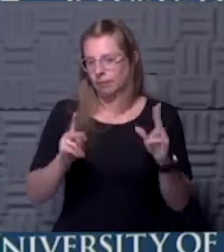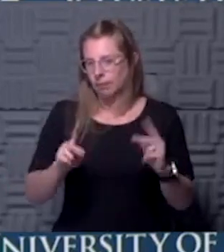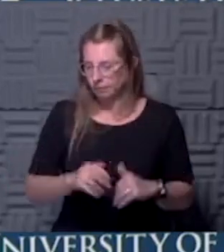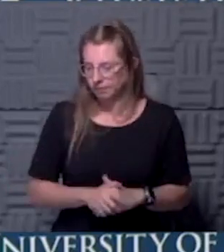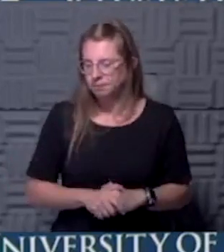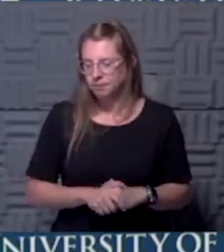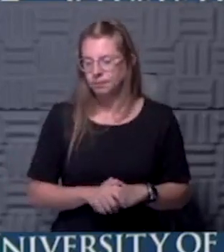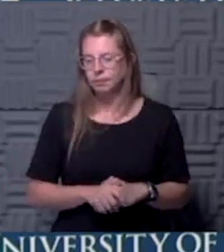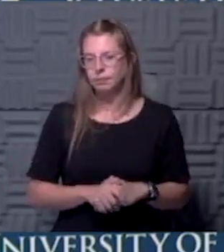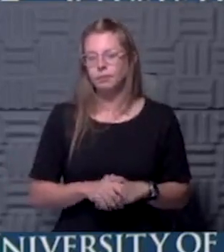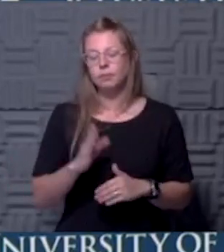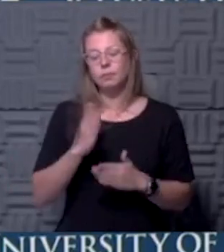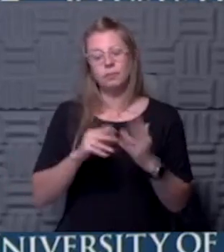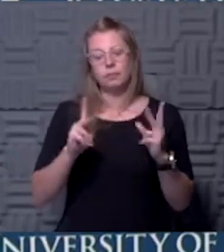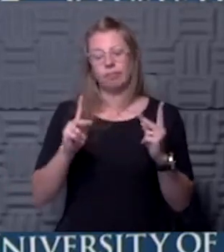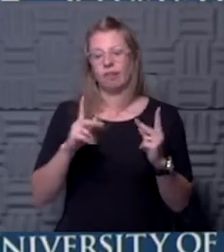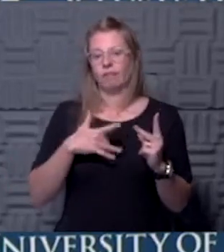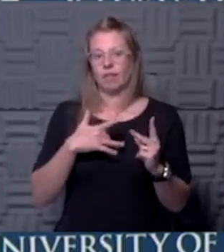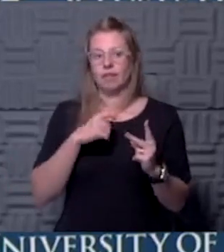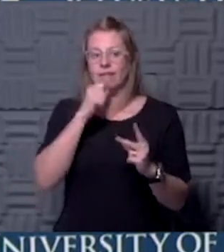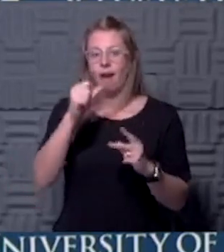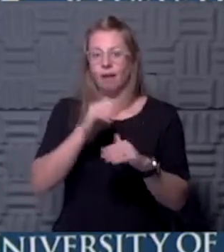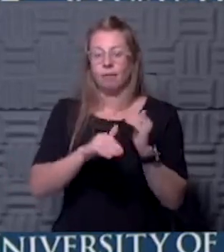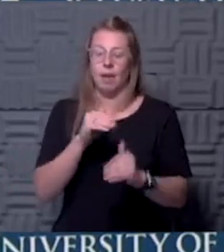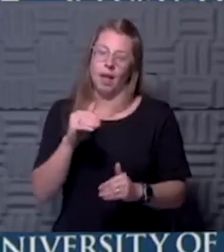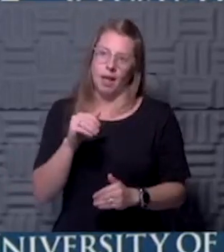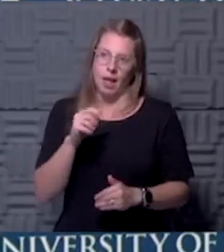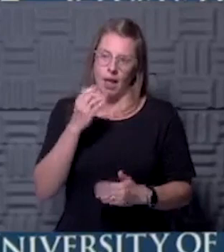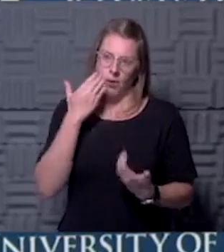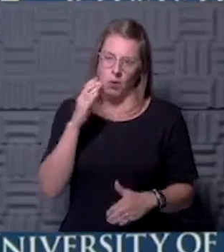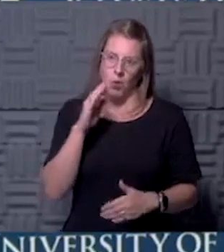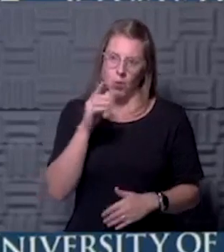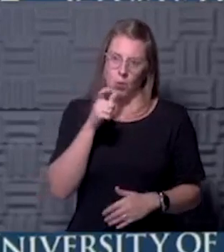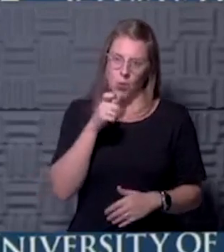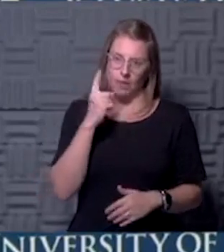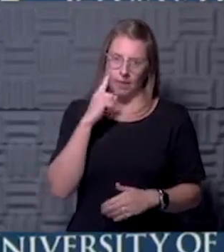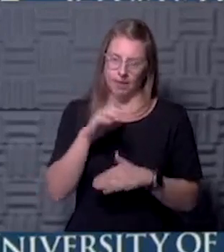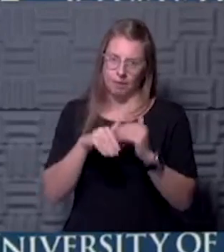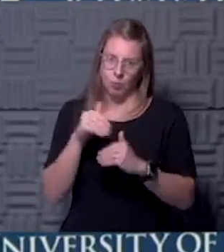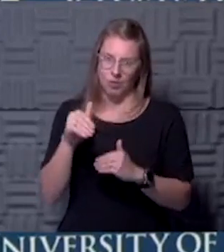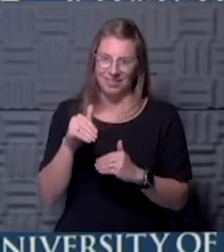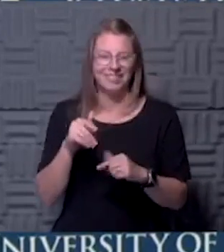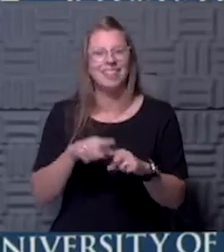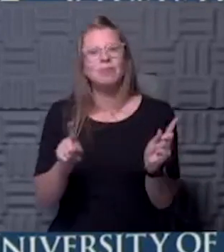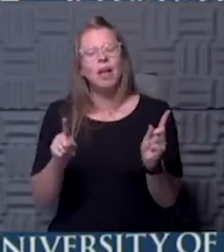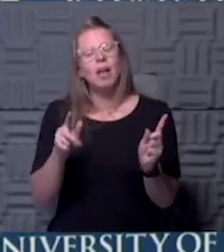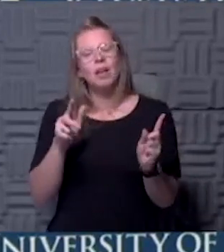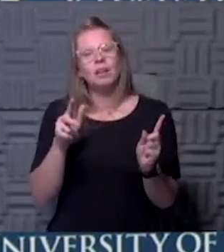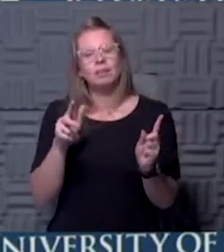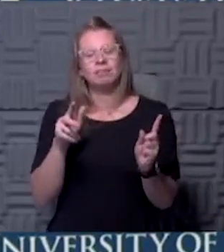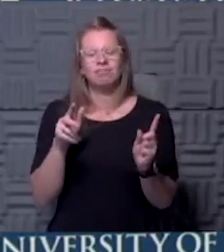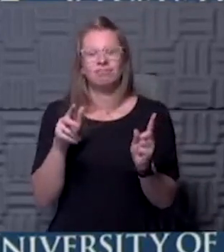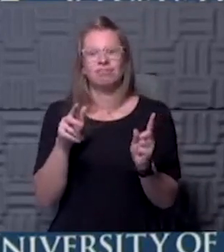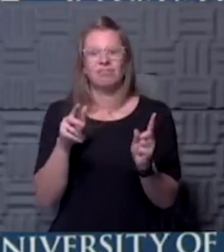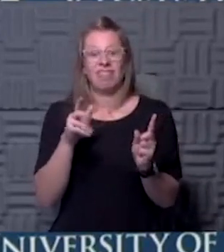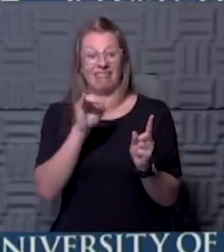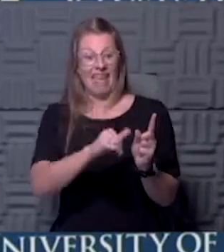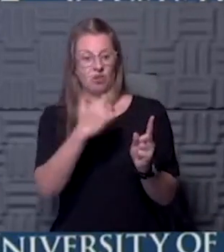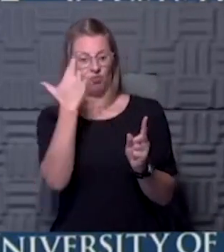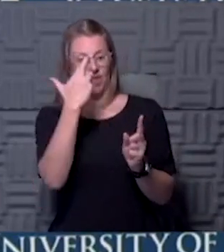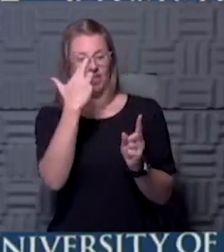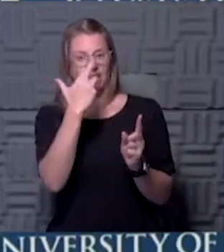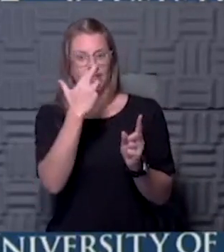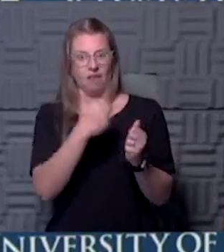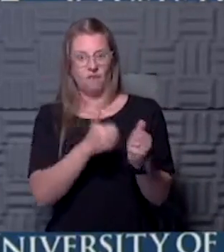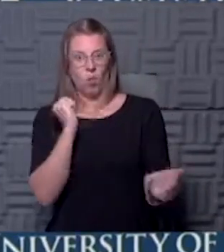be really uncomfortable. Well, I don't know anybody who thinks it's comfortable, but, you know, we would hate to get that to be in the